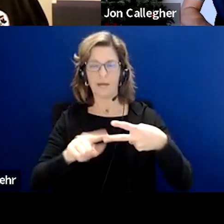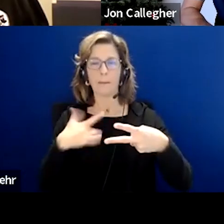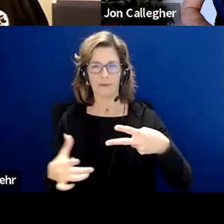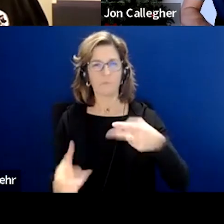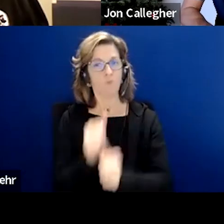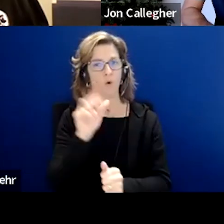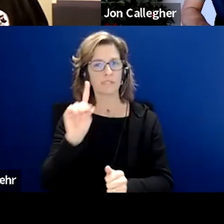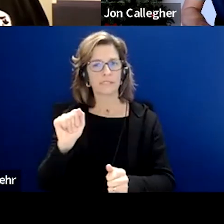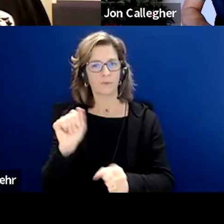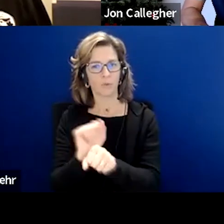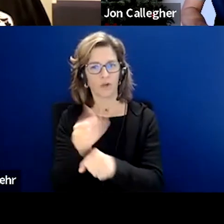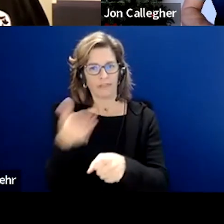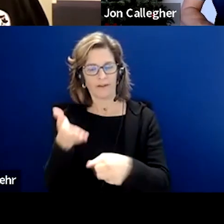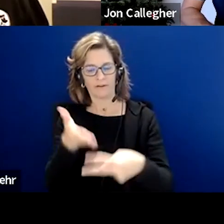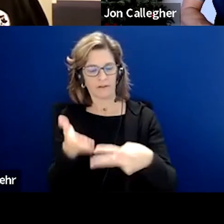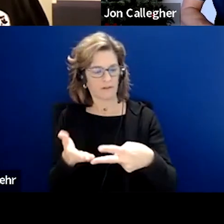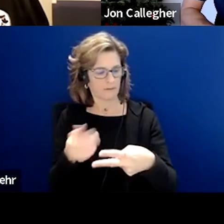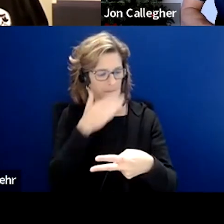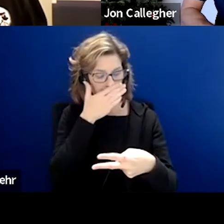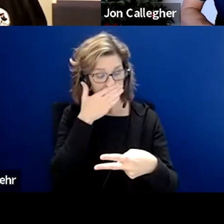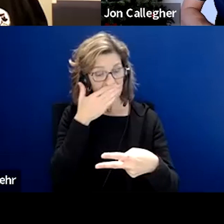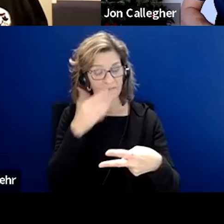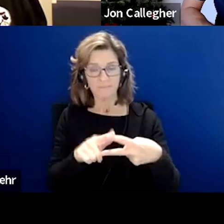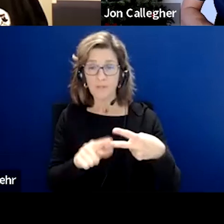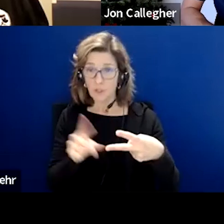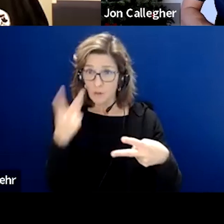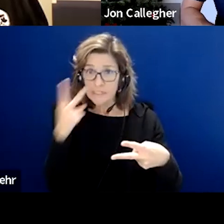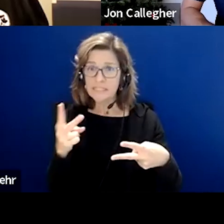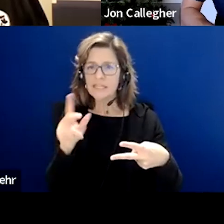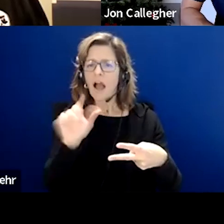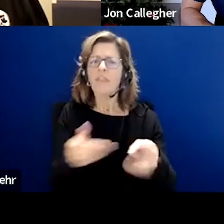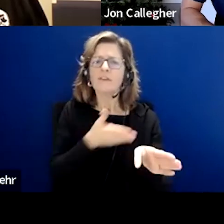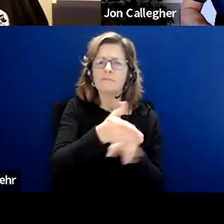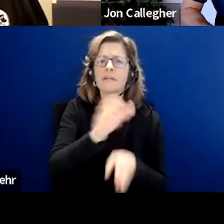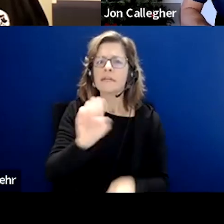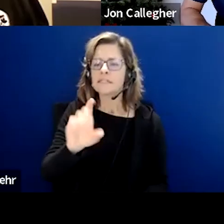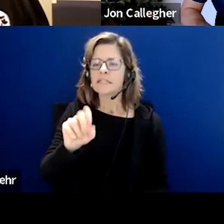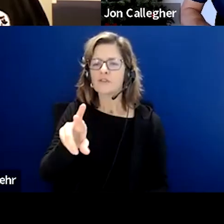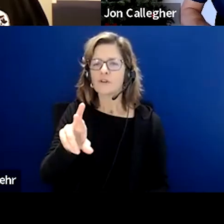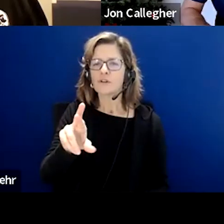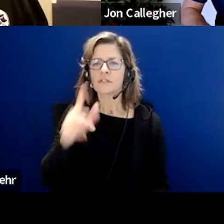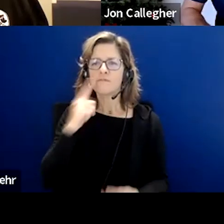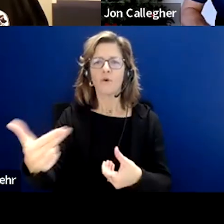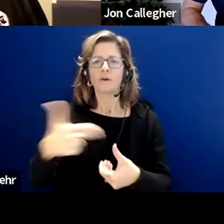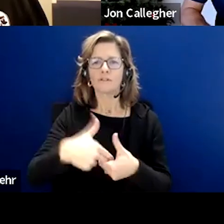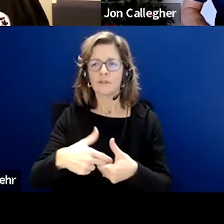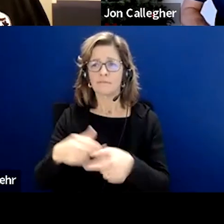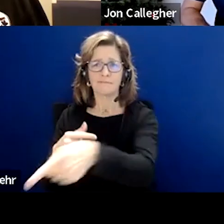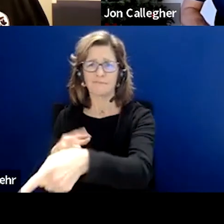there are opportunity for greater participation among workers with disabilities? Yes, all of